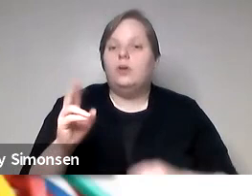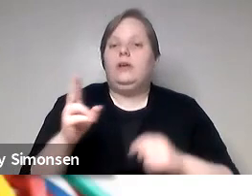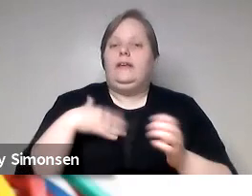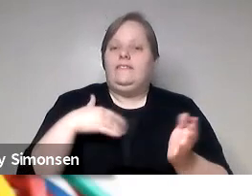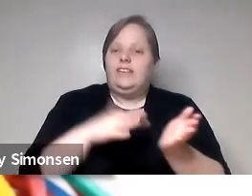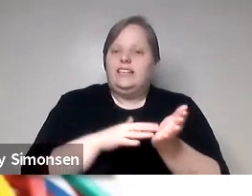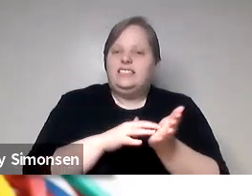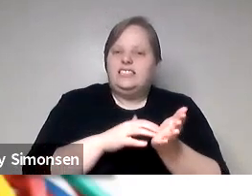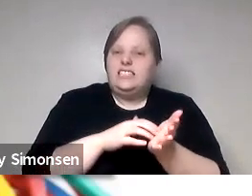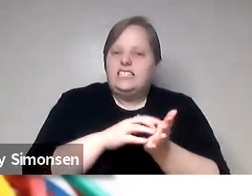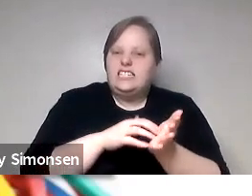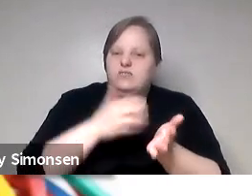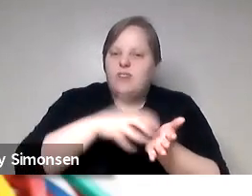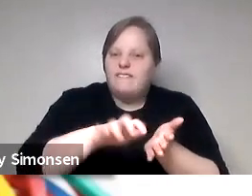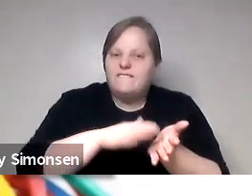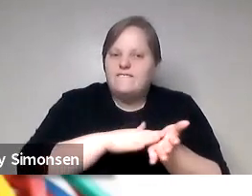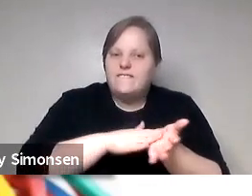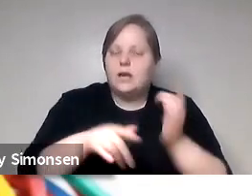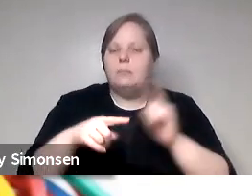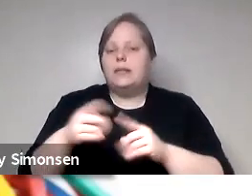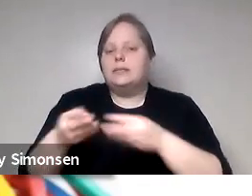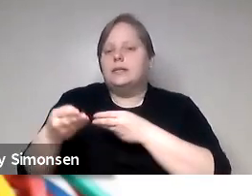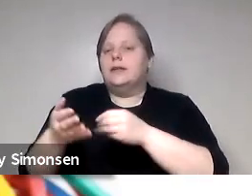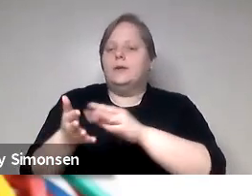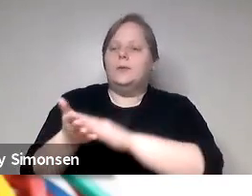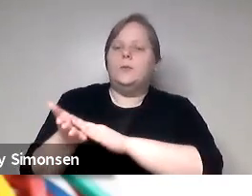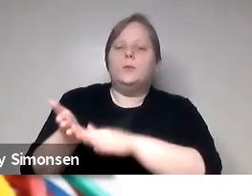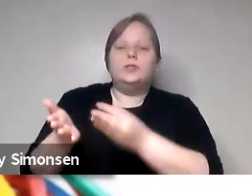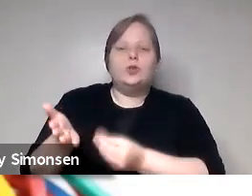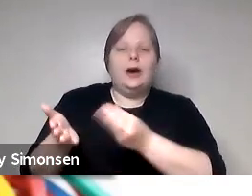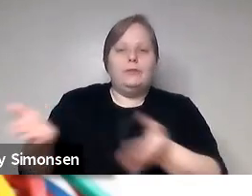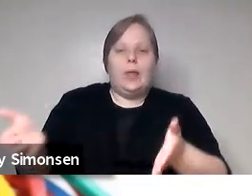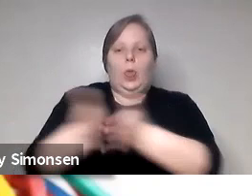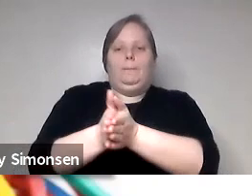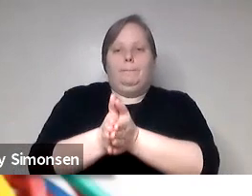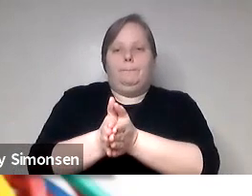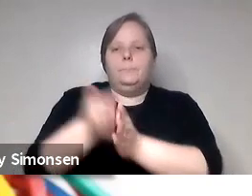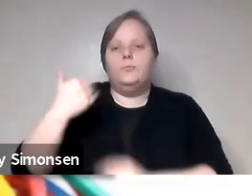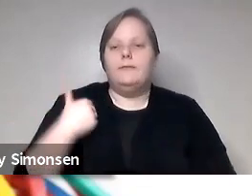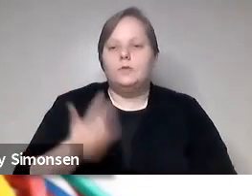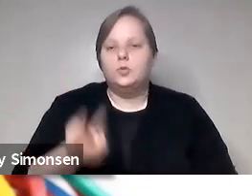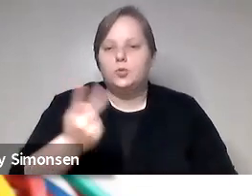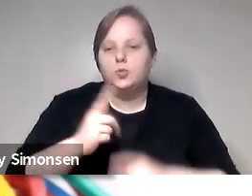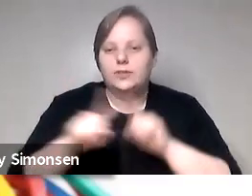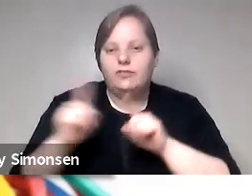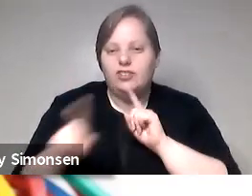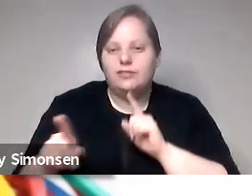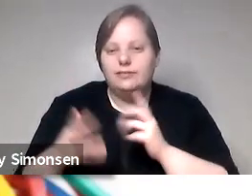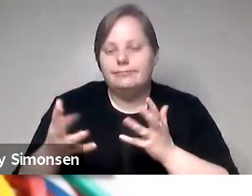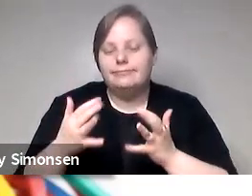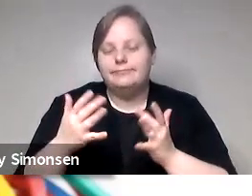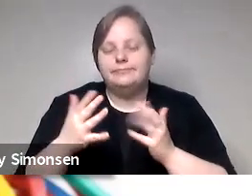scratchy side as well as the fuzzier side of the Velcro. You've got two different types of